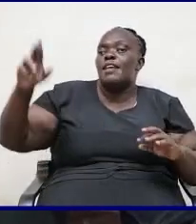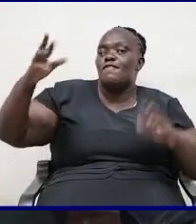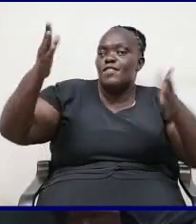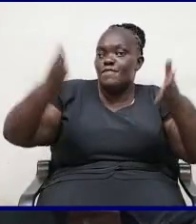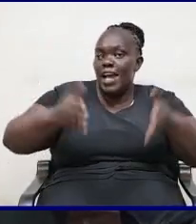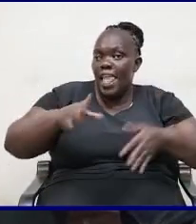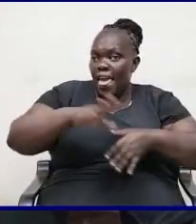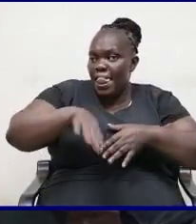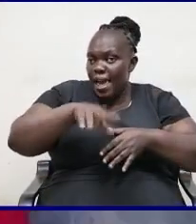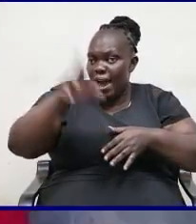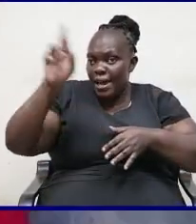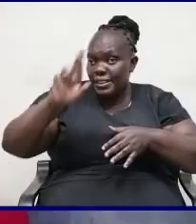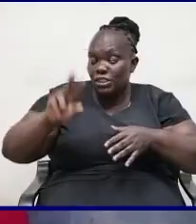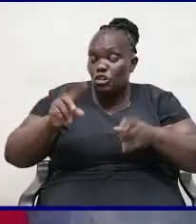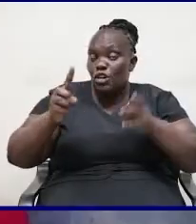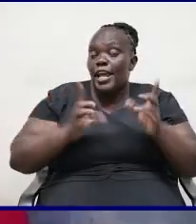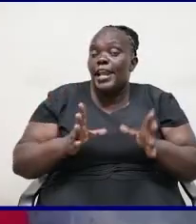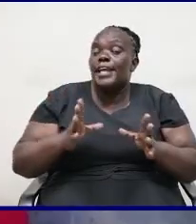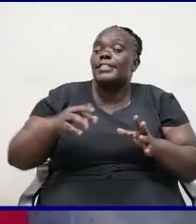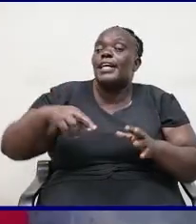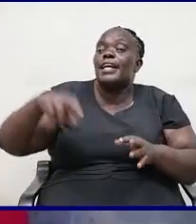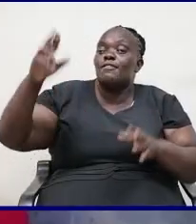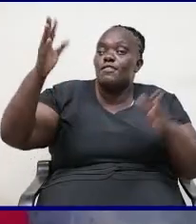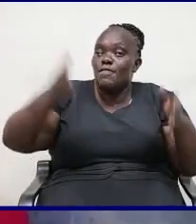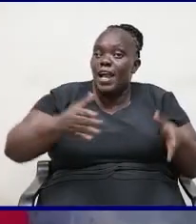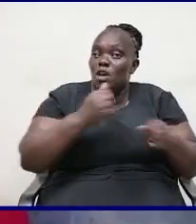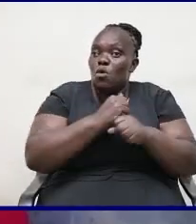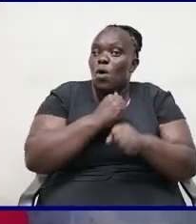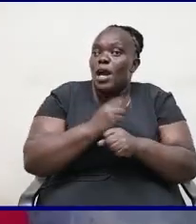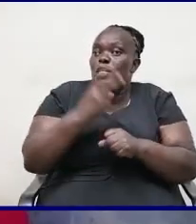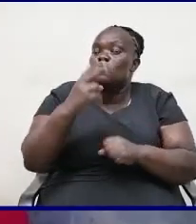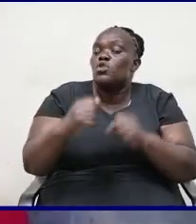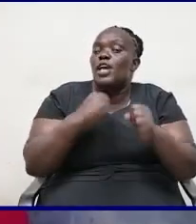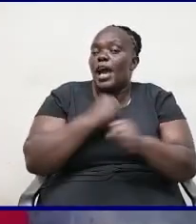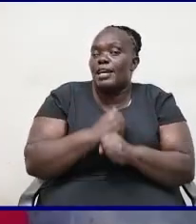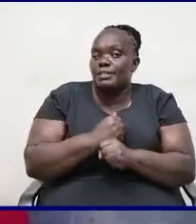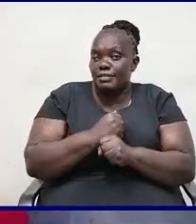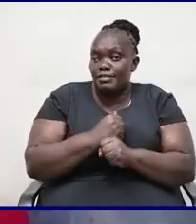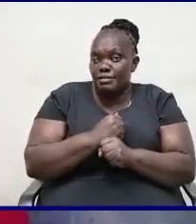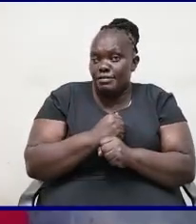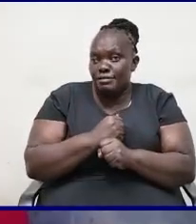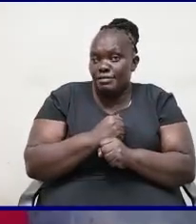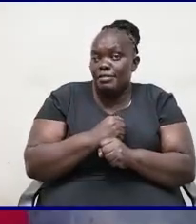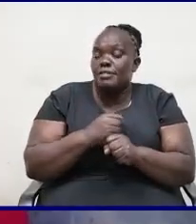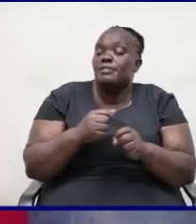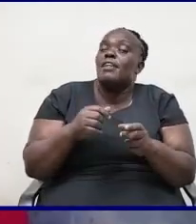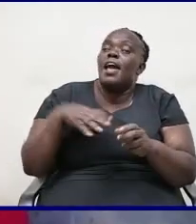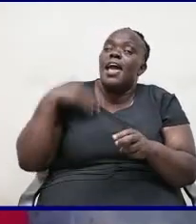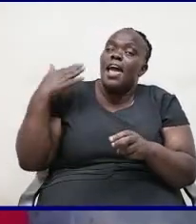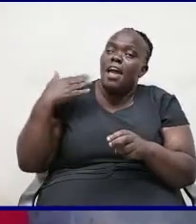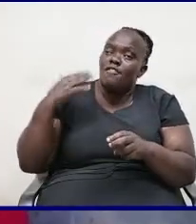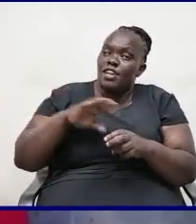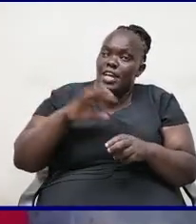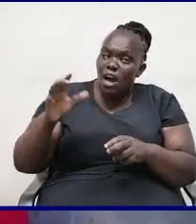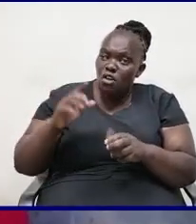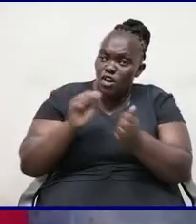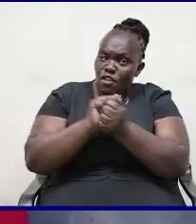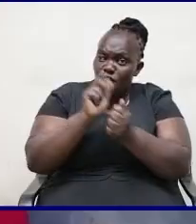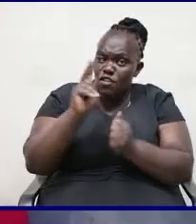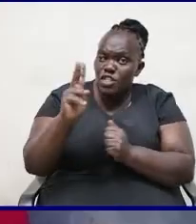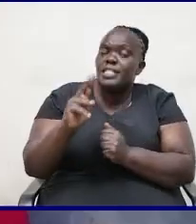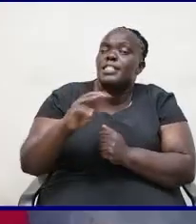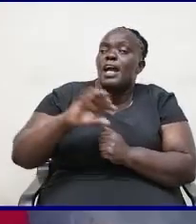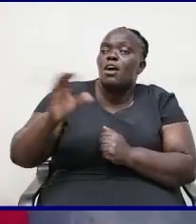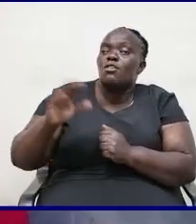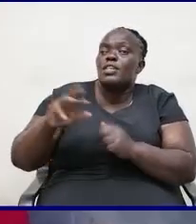region as the regional director of education in Rift Valley. And I worked for 2 years, traversing every county, the 14 counties of the